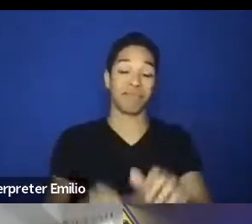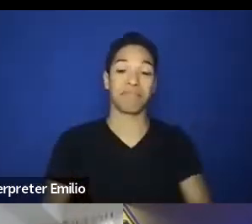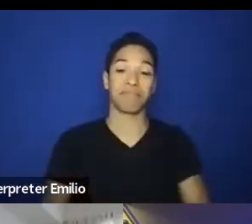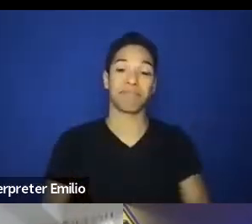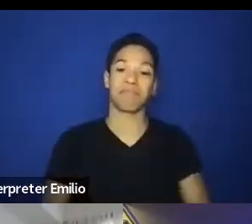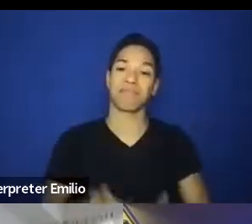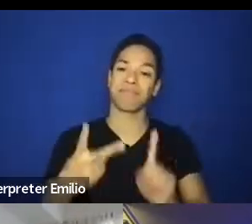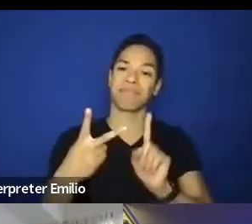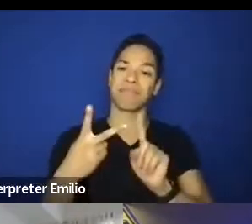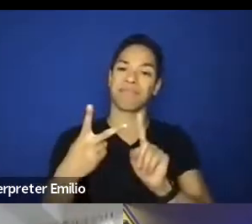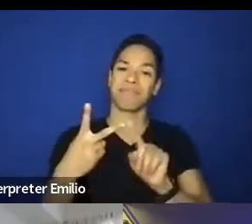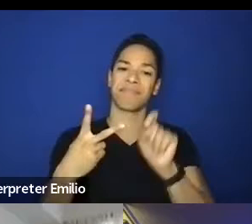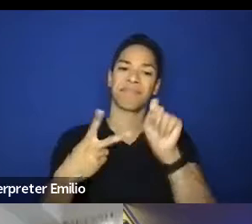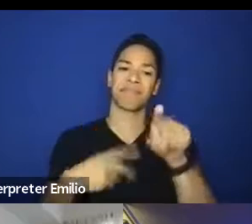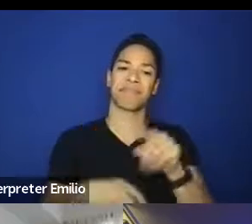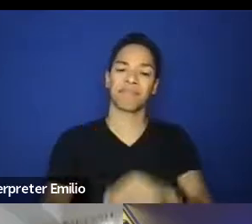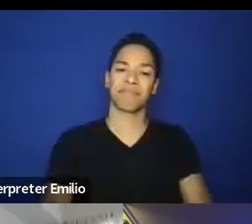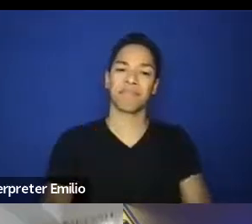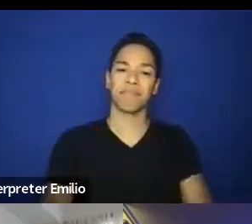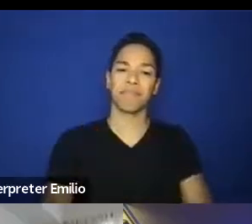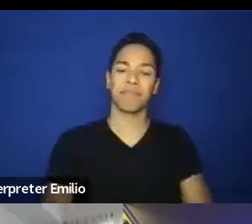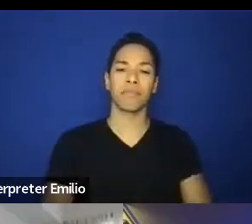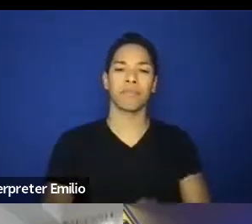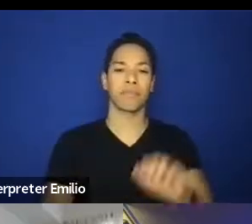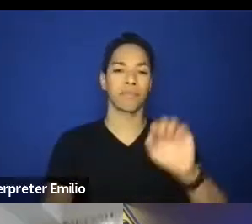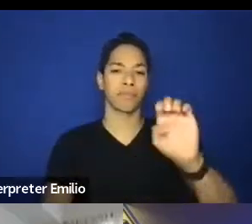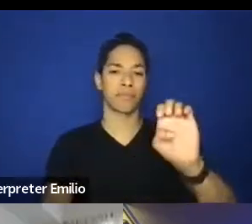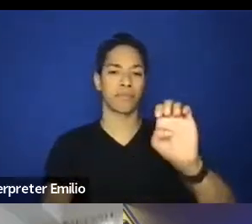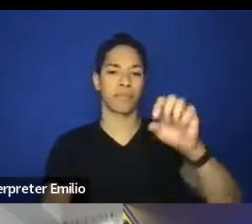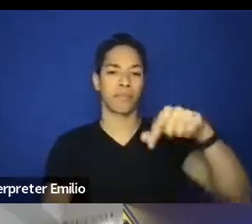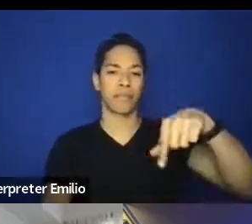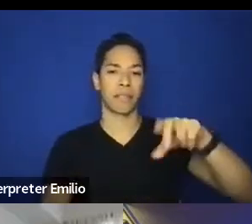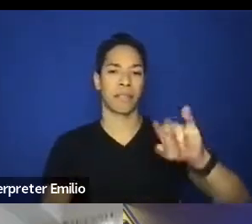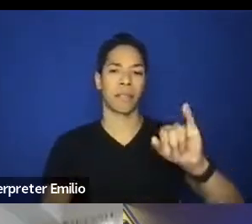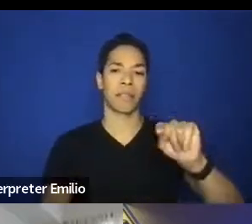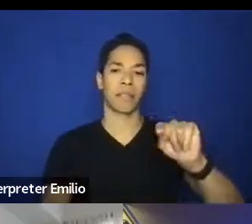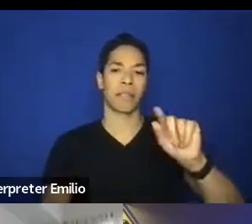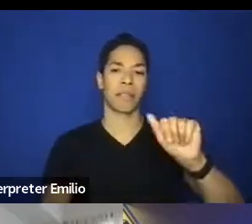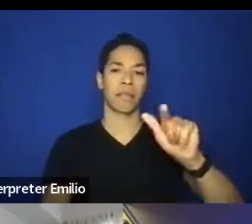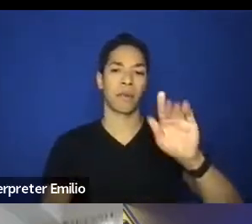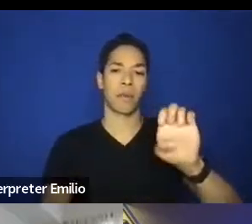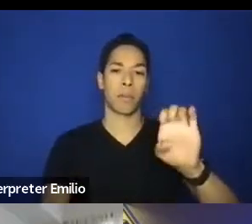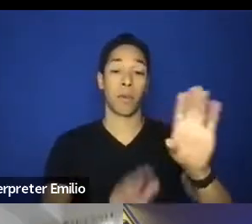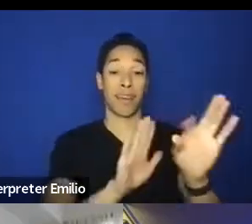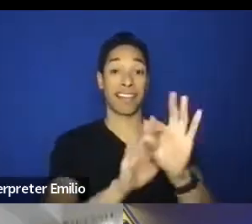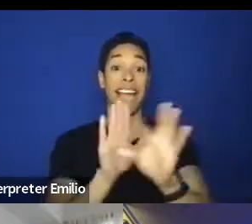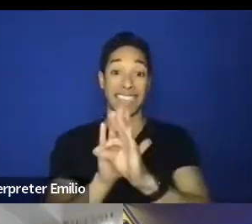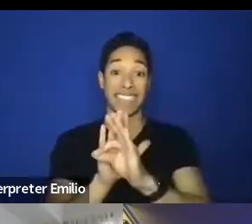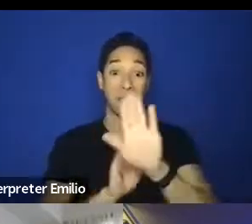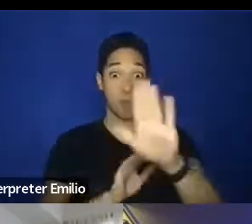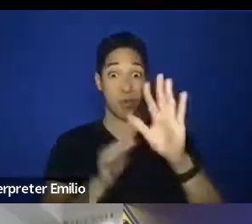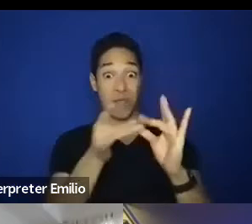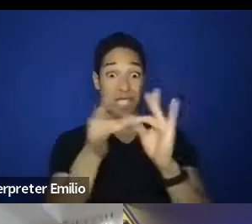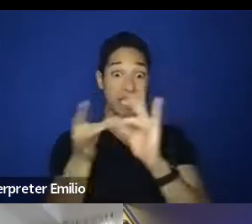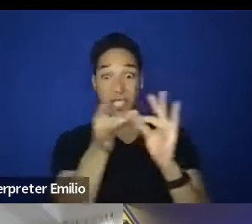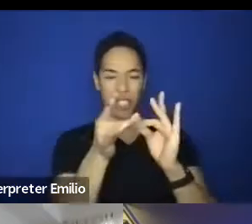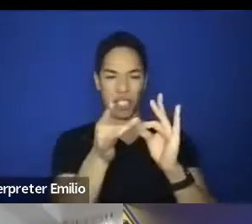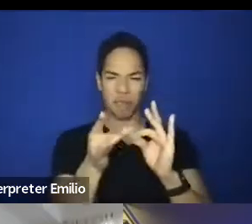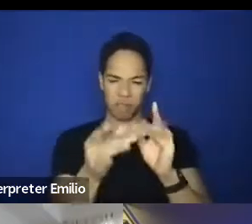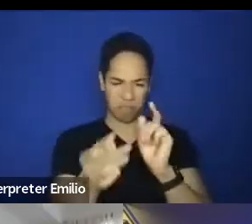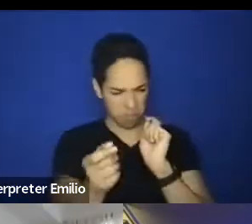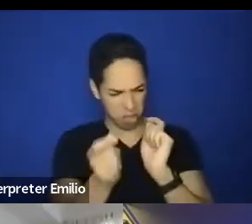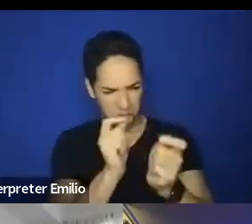how is your relationship to equitable casting changed? Have you always included it in your